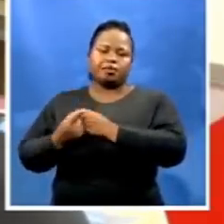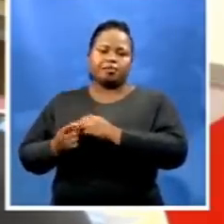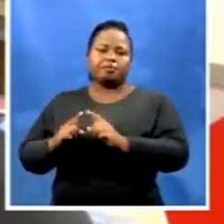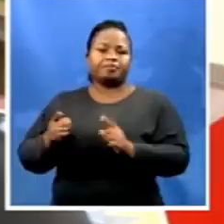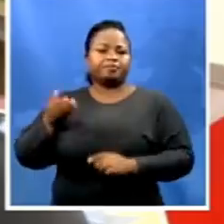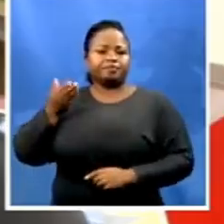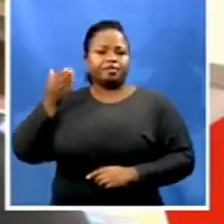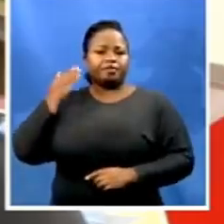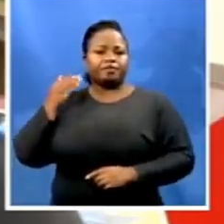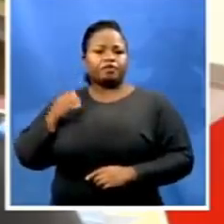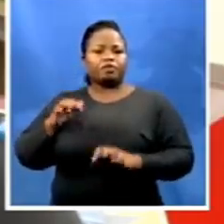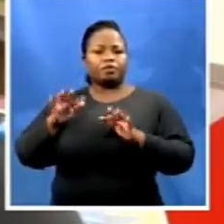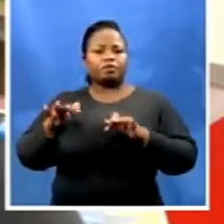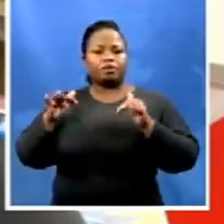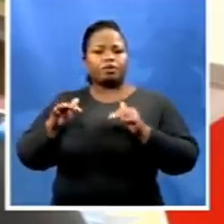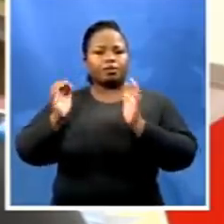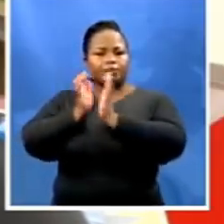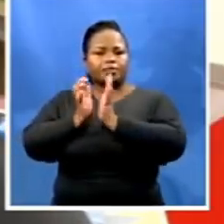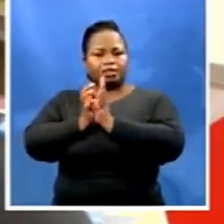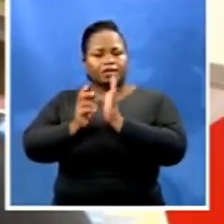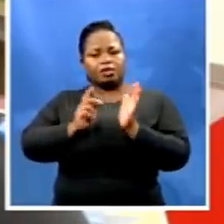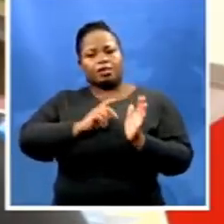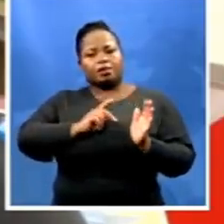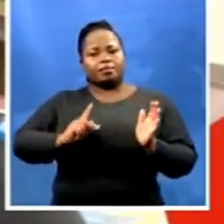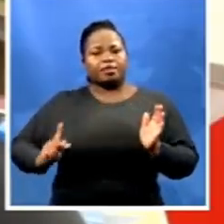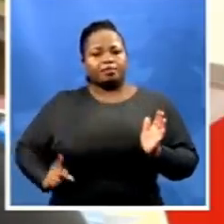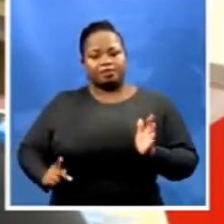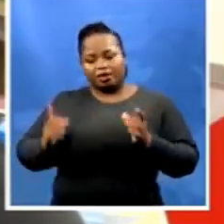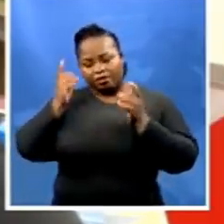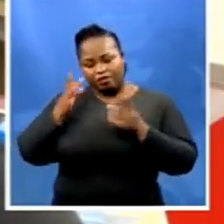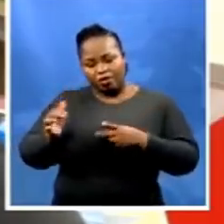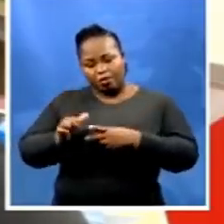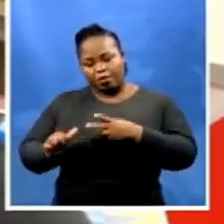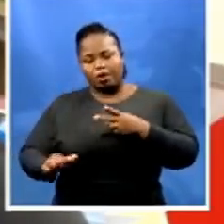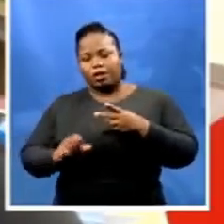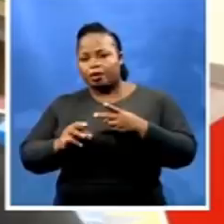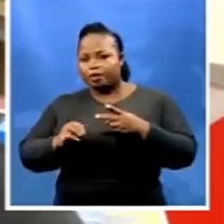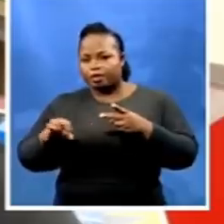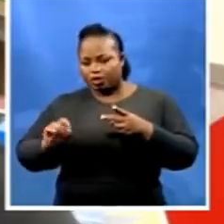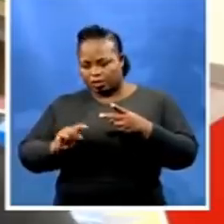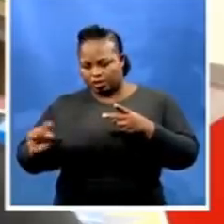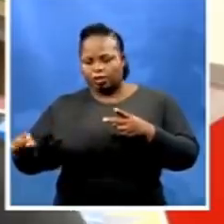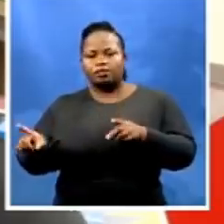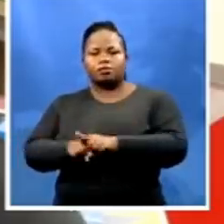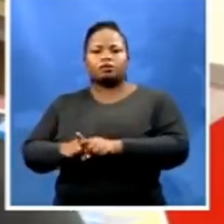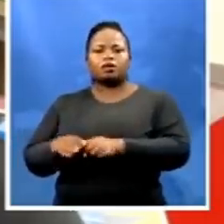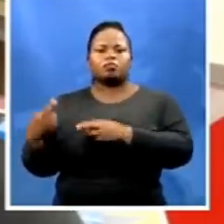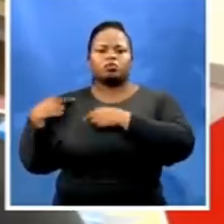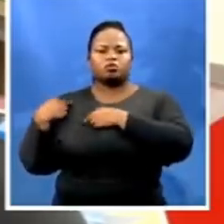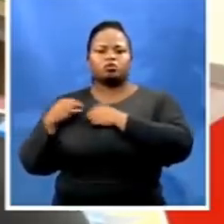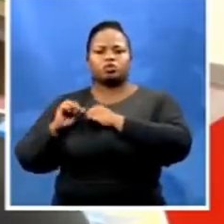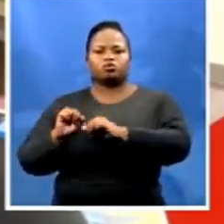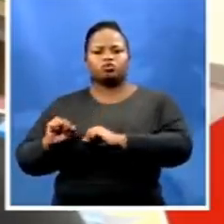Premier instructed all the MECs to make sure that they also carry this responsibility of mobilizing communities